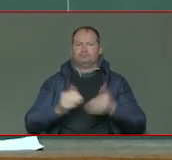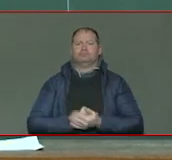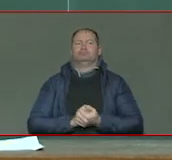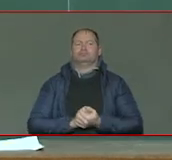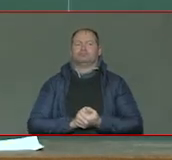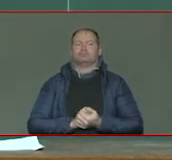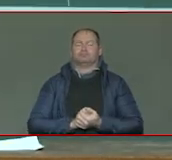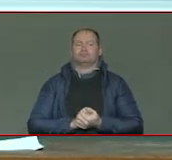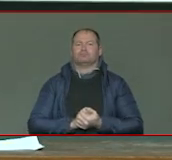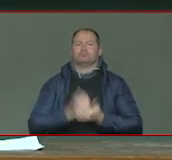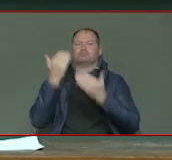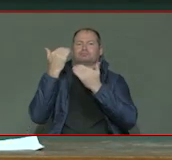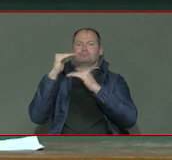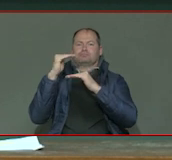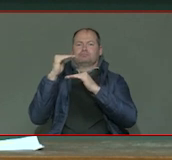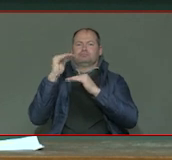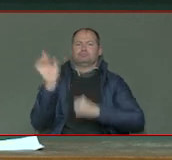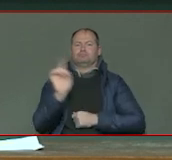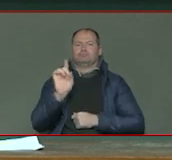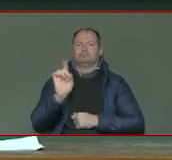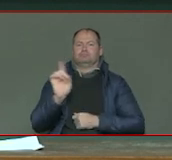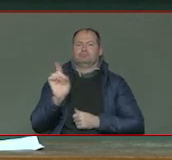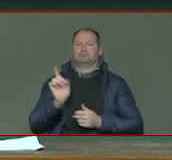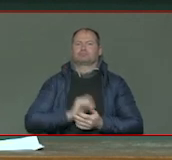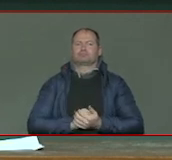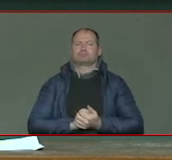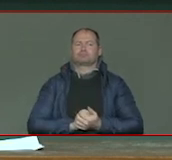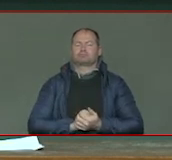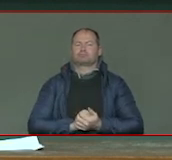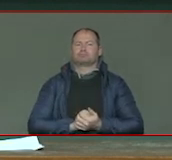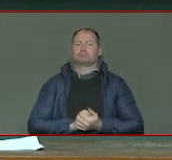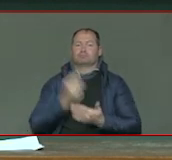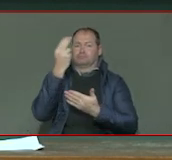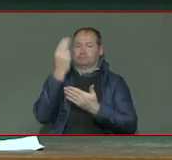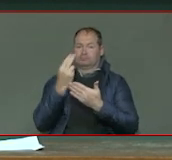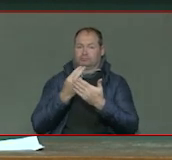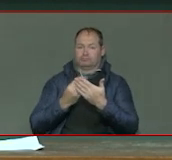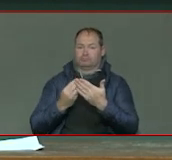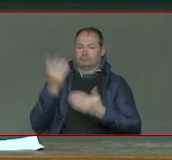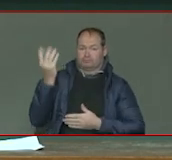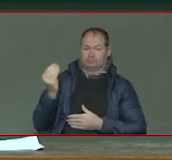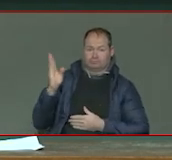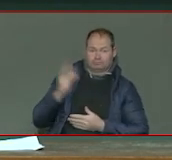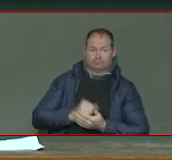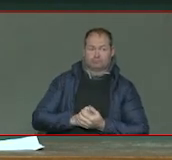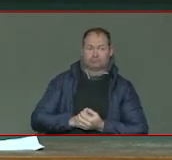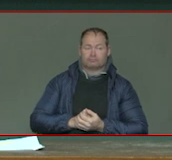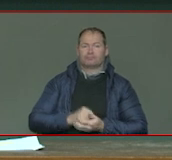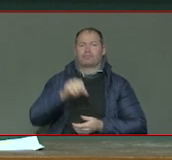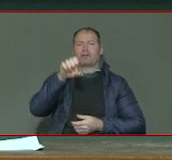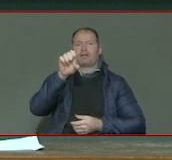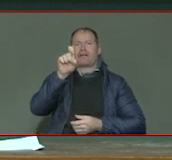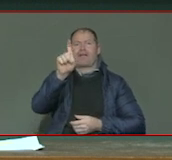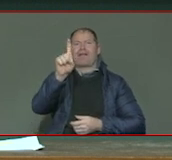What is a limit? Now people, if I've got the graph fx equal to x plus 1, there the graph of f is